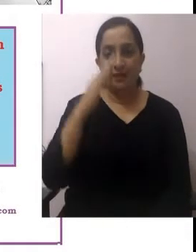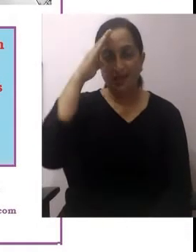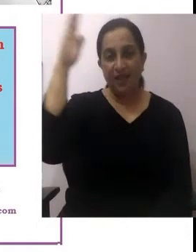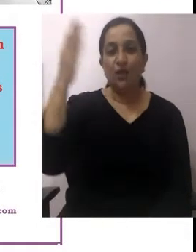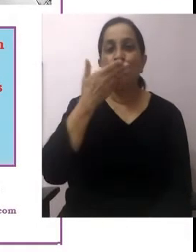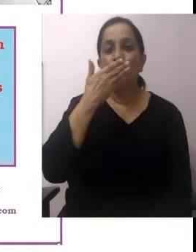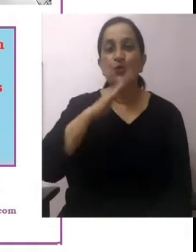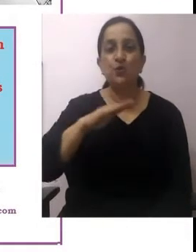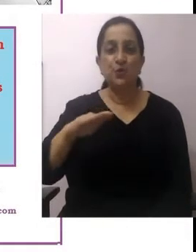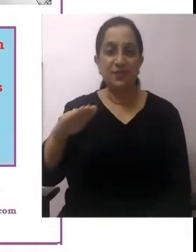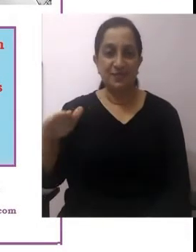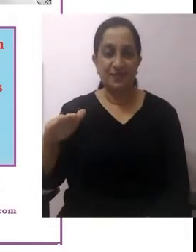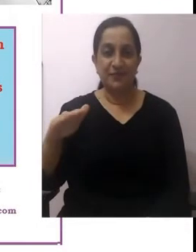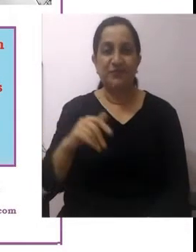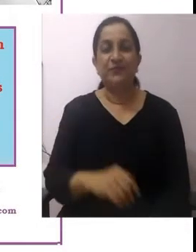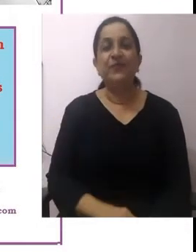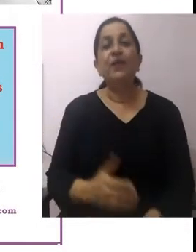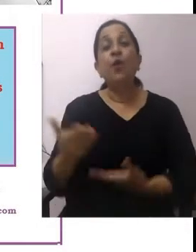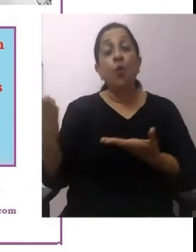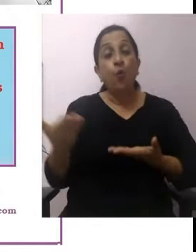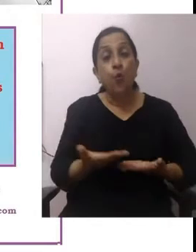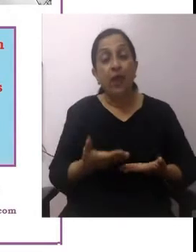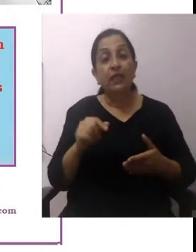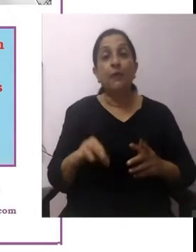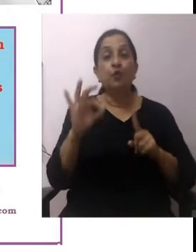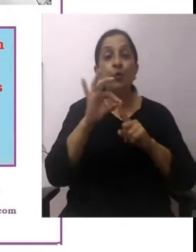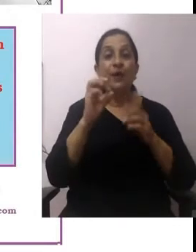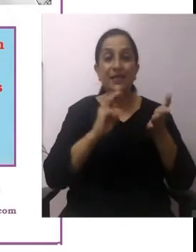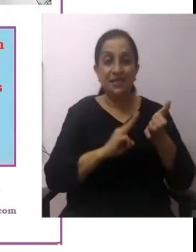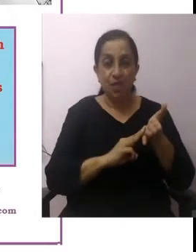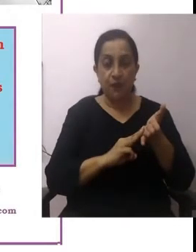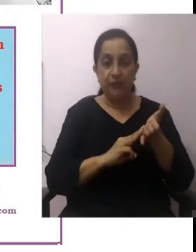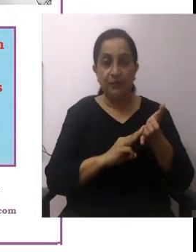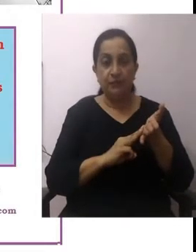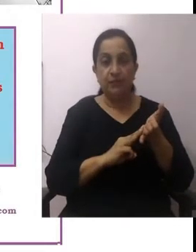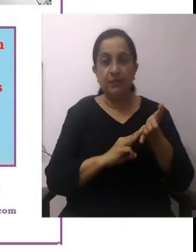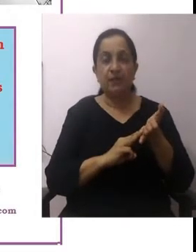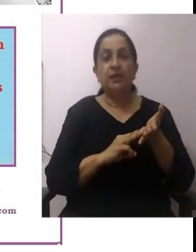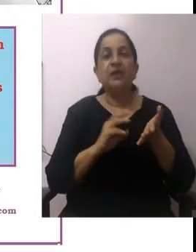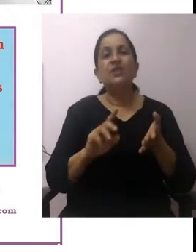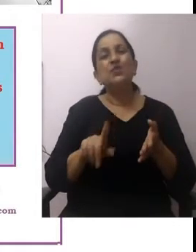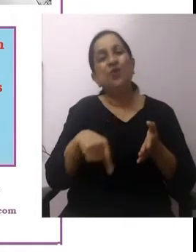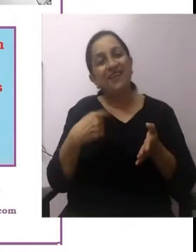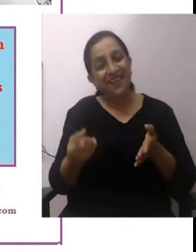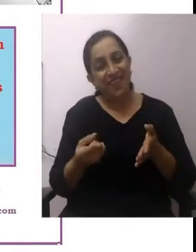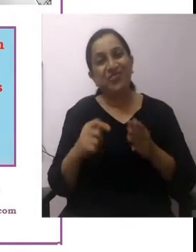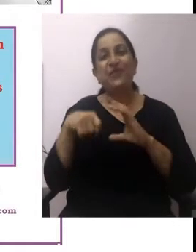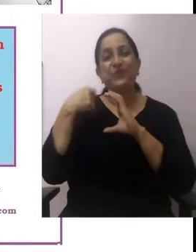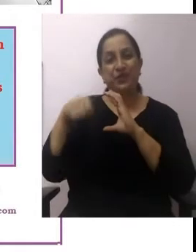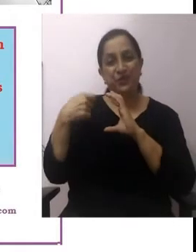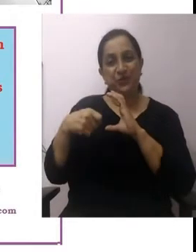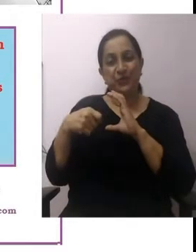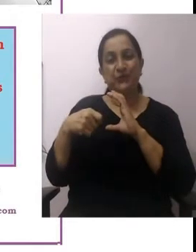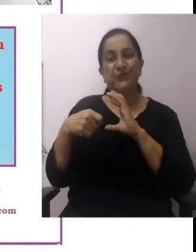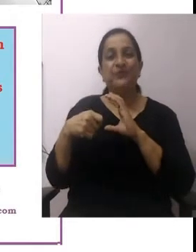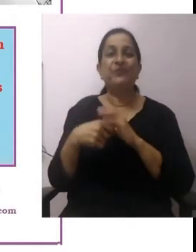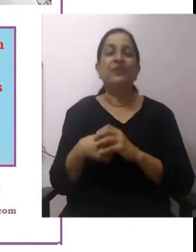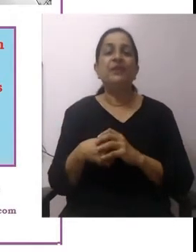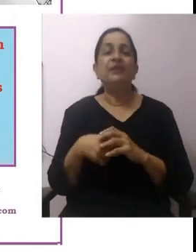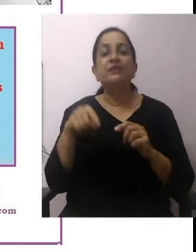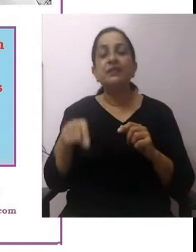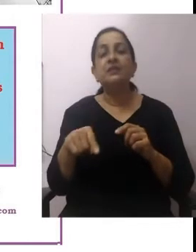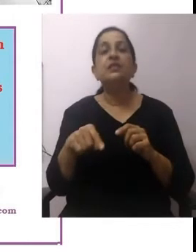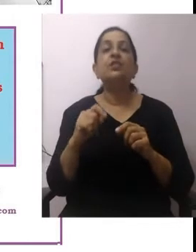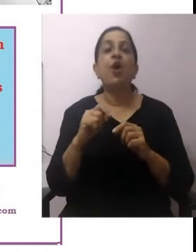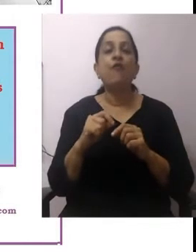Hello students, welcome to Parignan Mentors yet another video. This